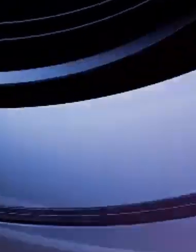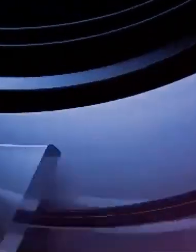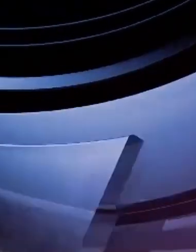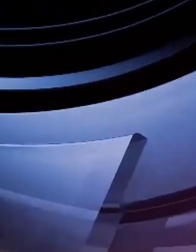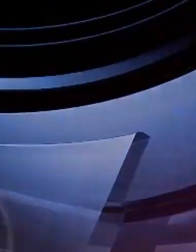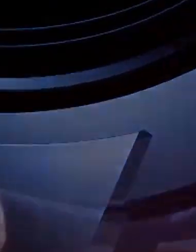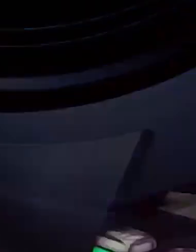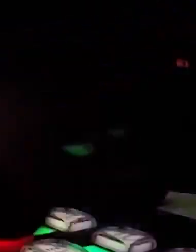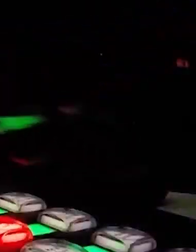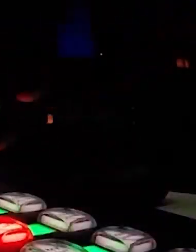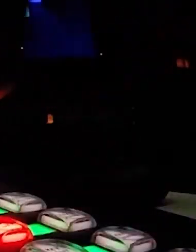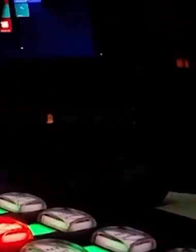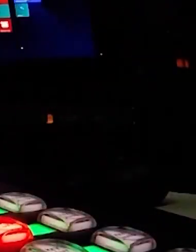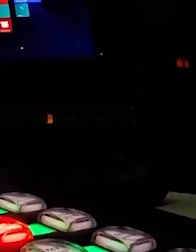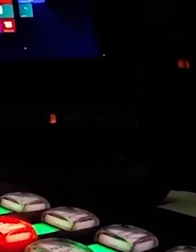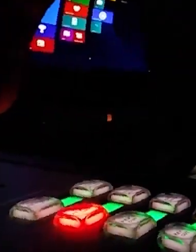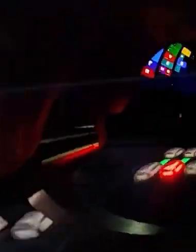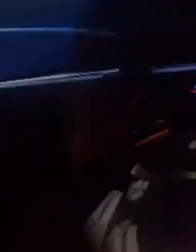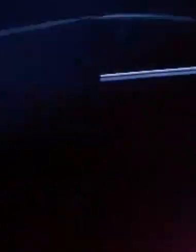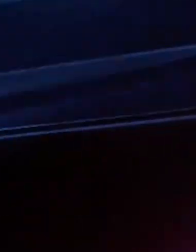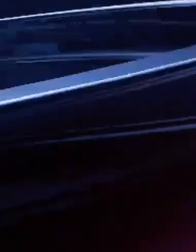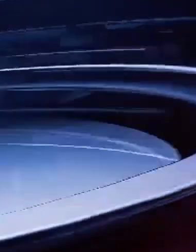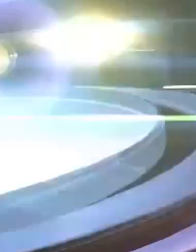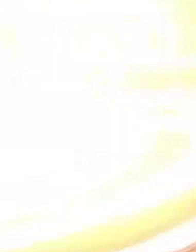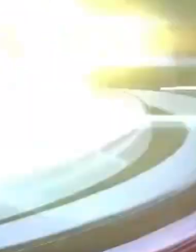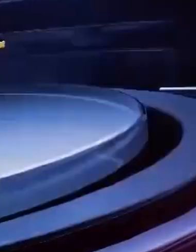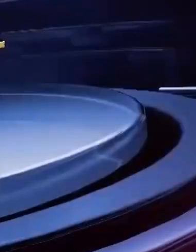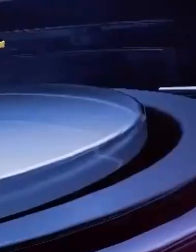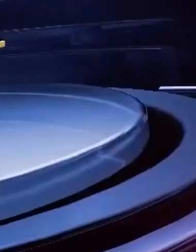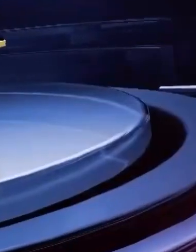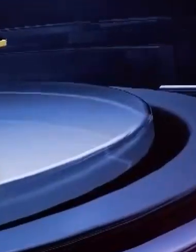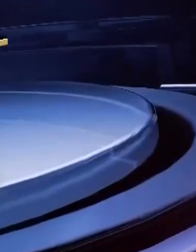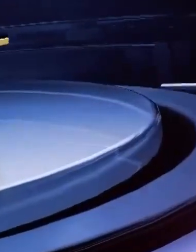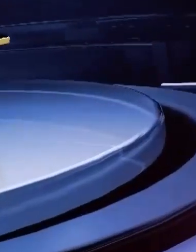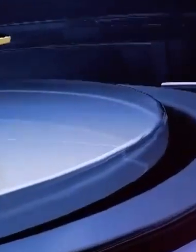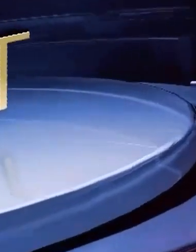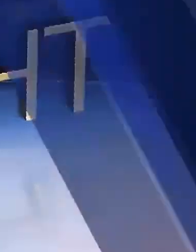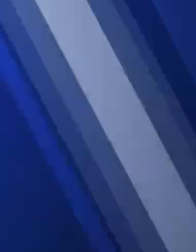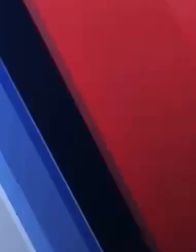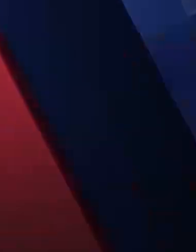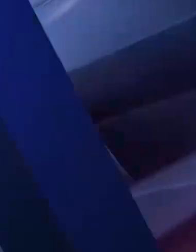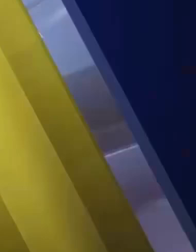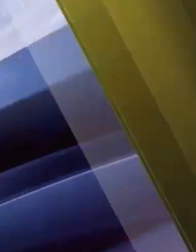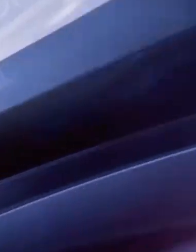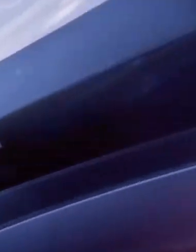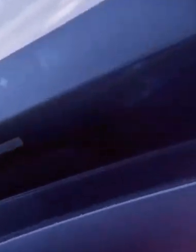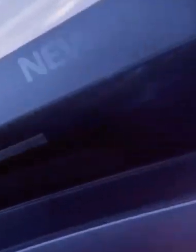Broadcasting from our studios in the Pine St. Michael, this is CBC NewsNight, starting now.